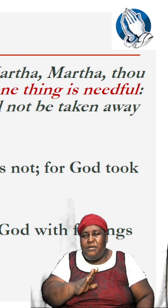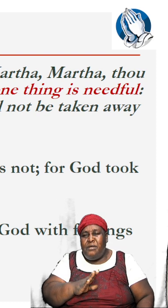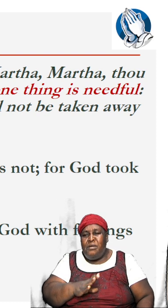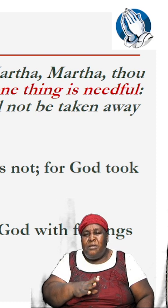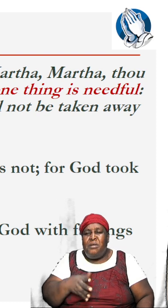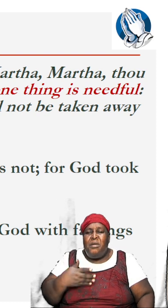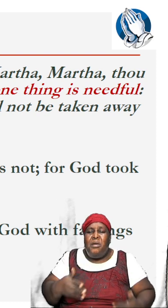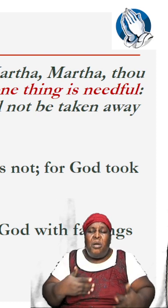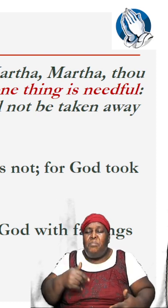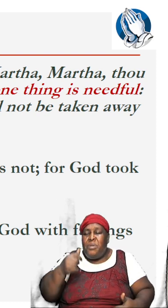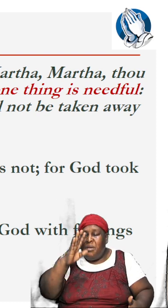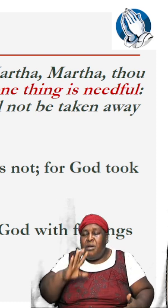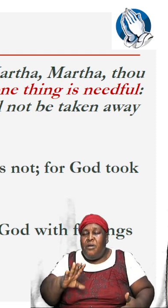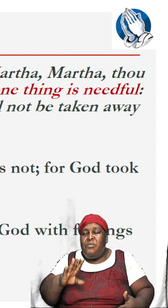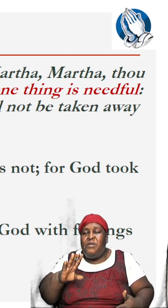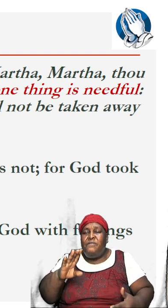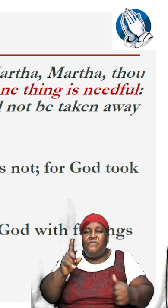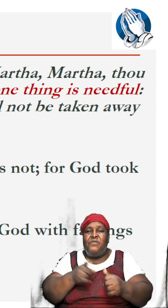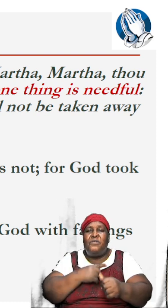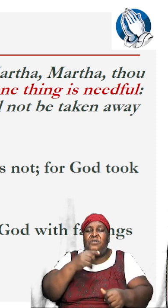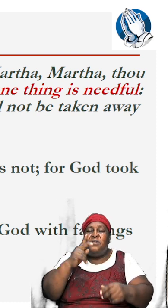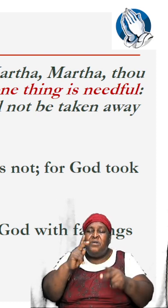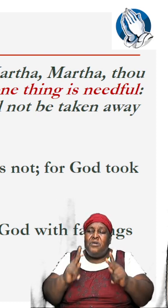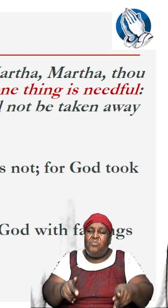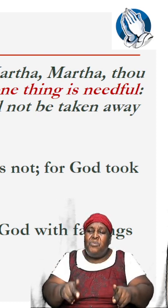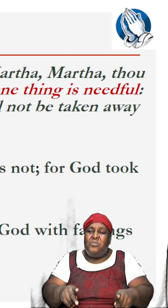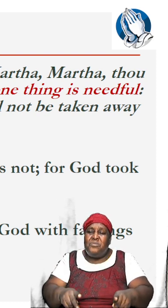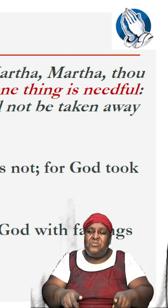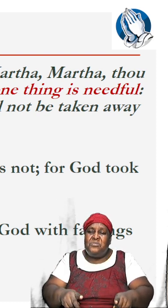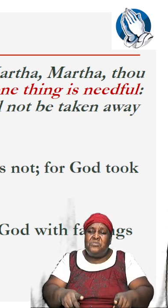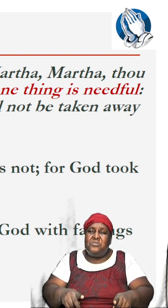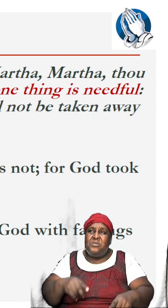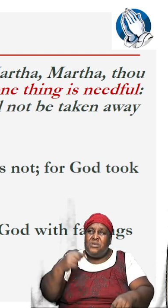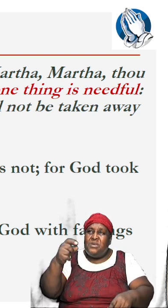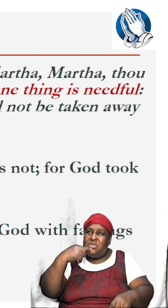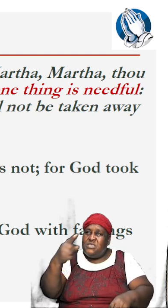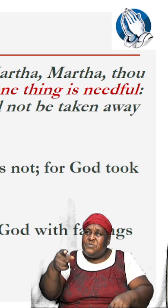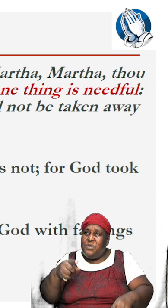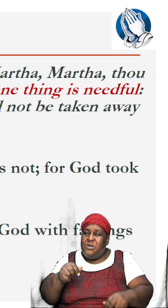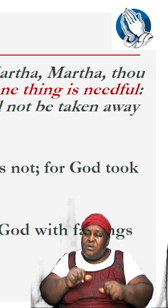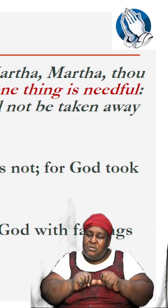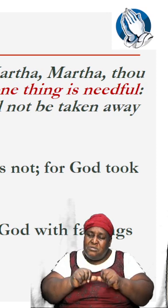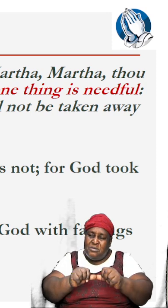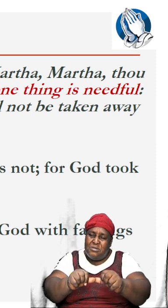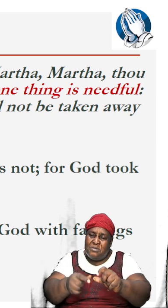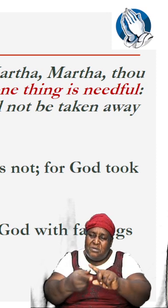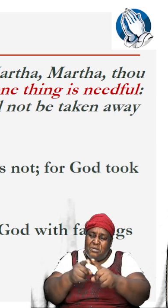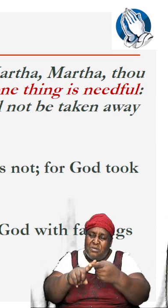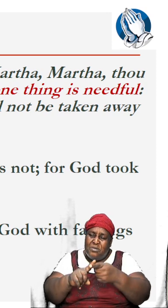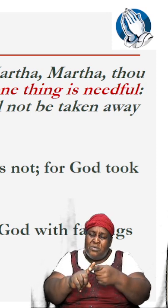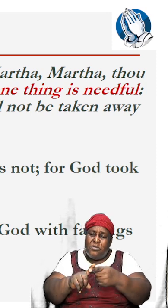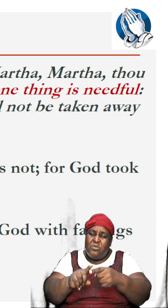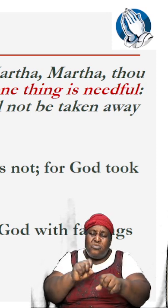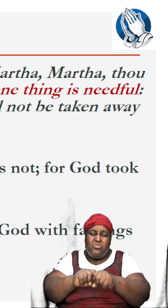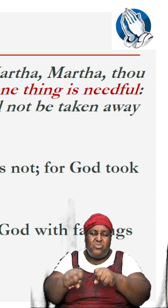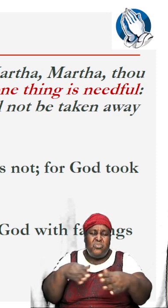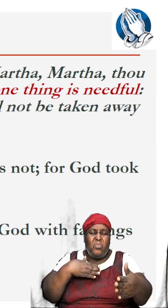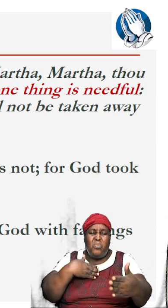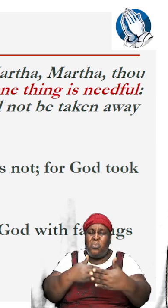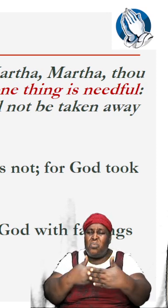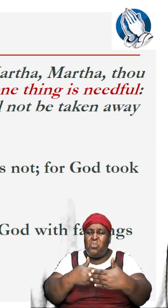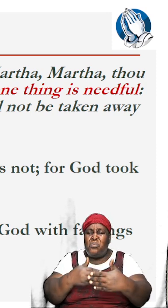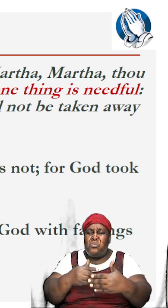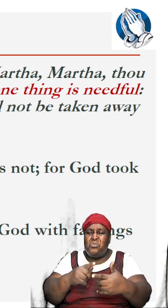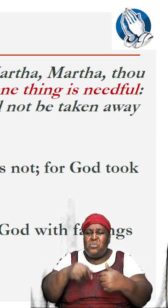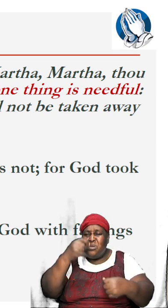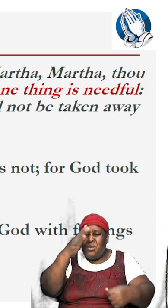was the first person he spoke to in the morning. God was his continuous friend. He was so close to the master. He loved